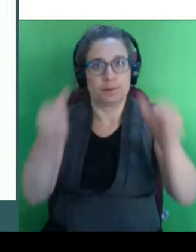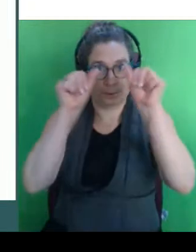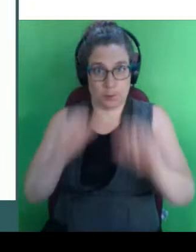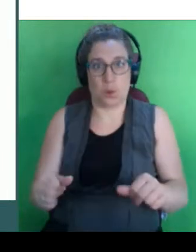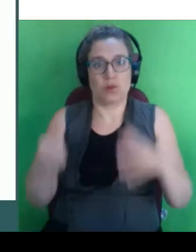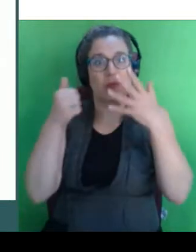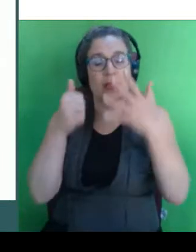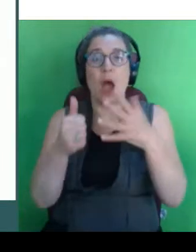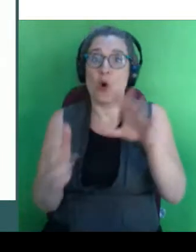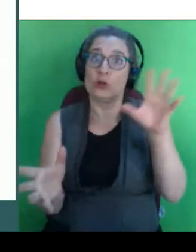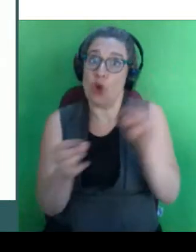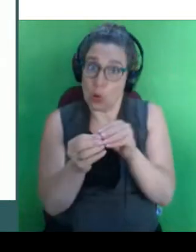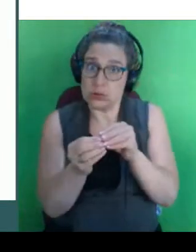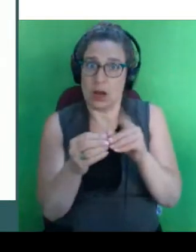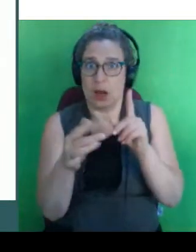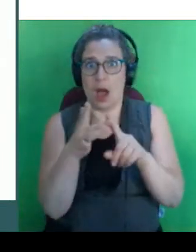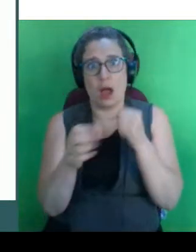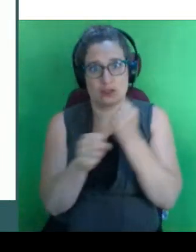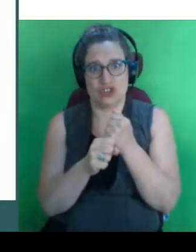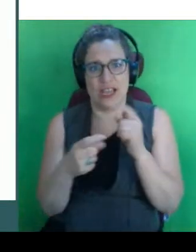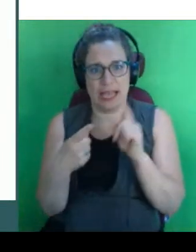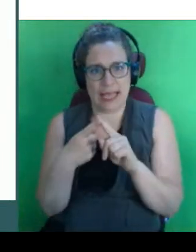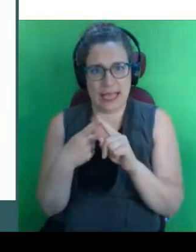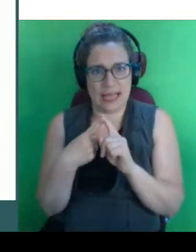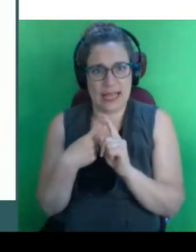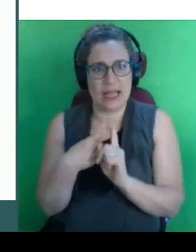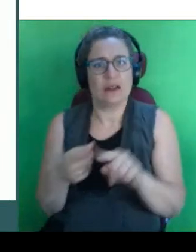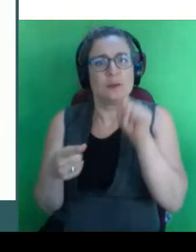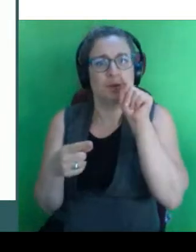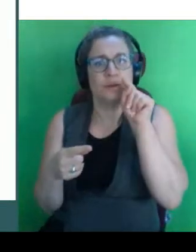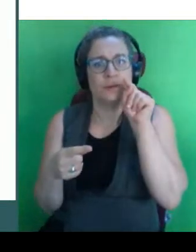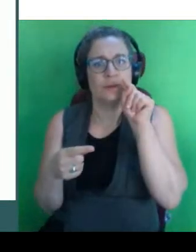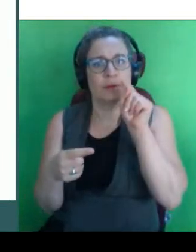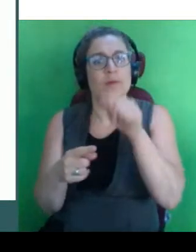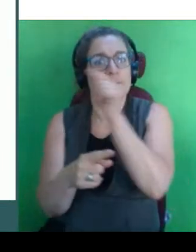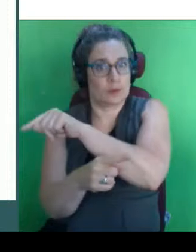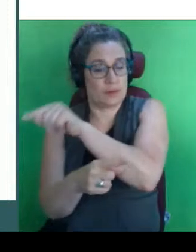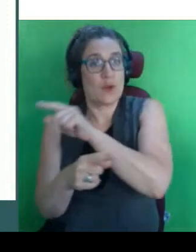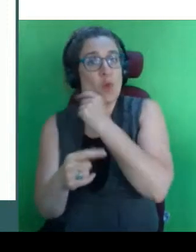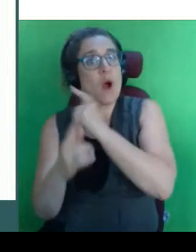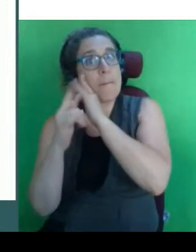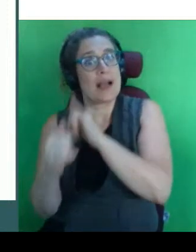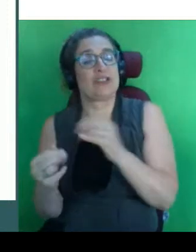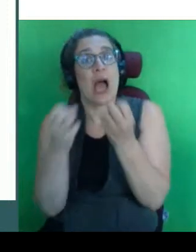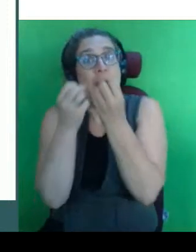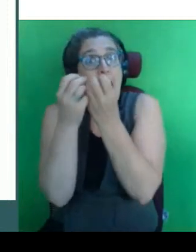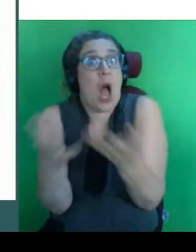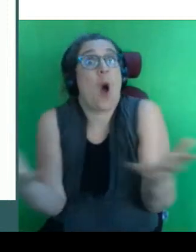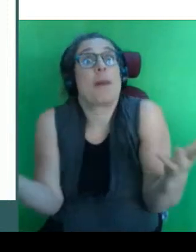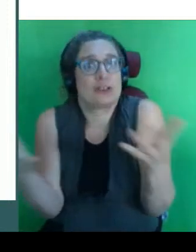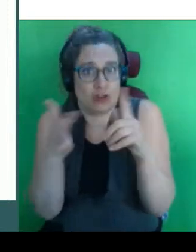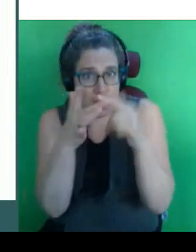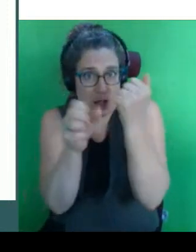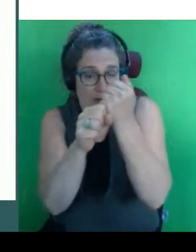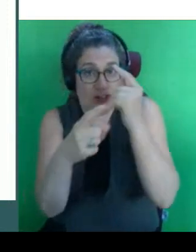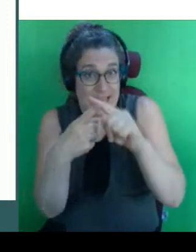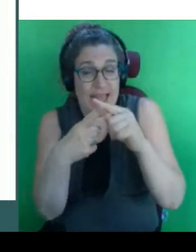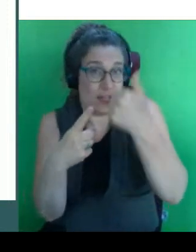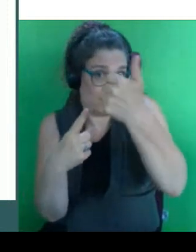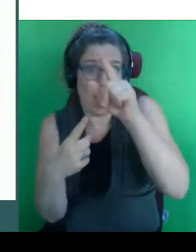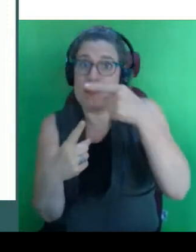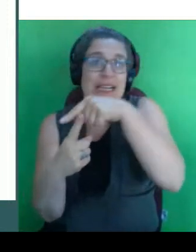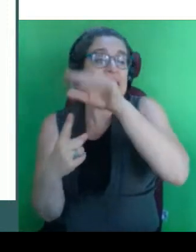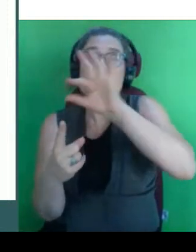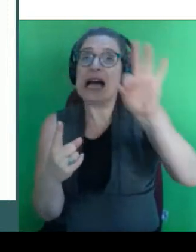IgE, as it says, simply measures how much IgE you have. It doesn't measure what it's against. And what